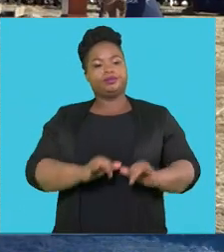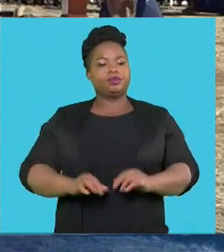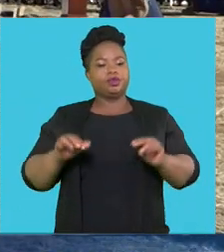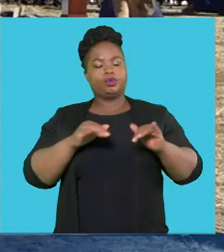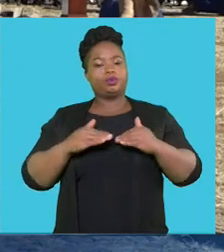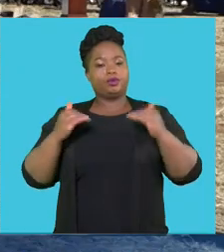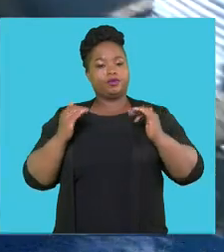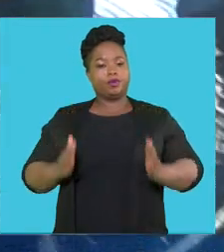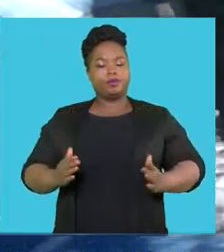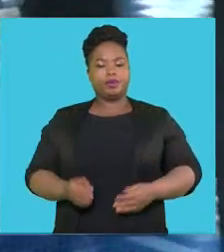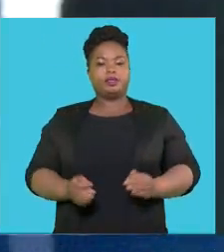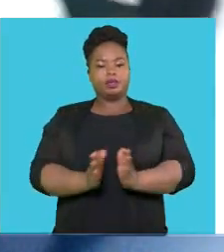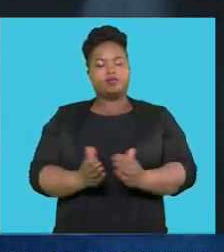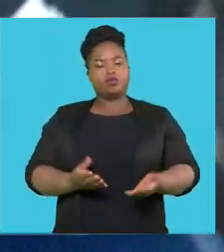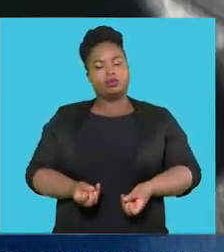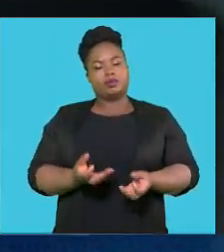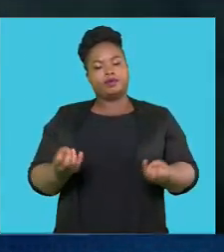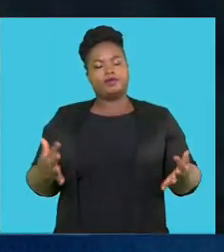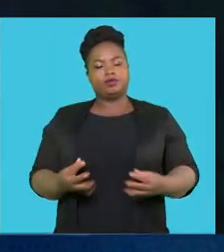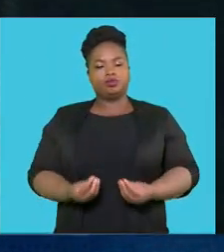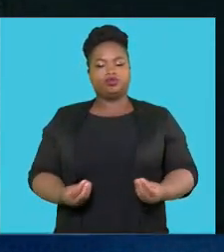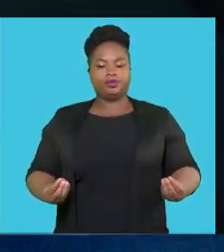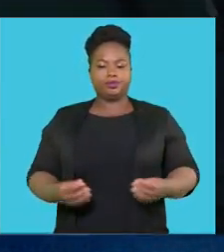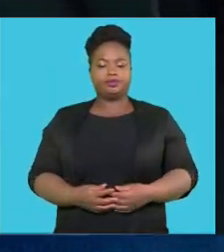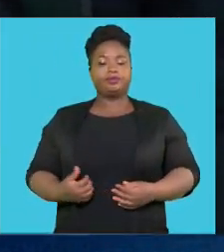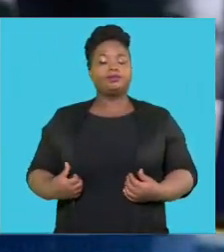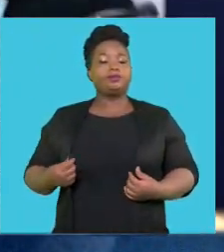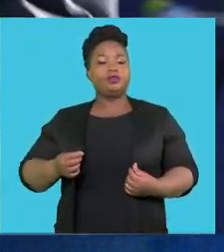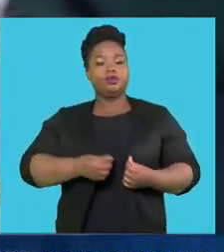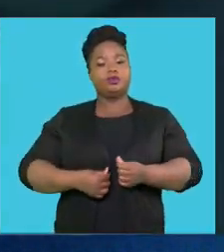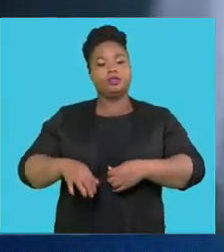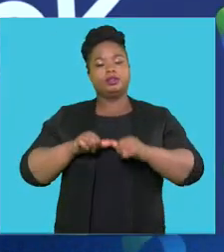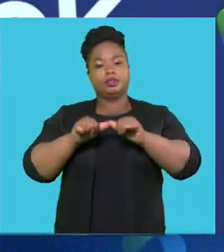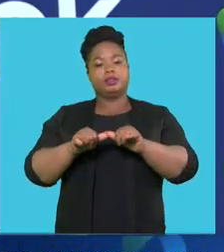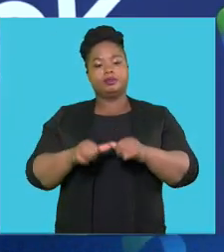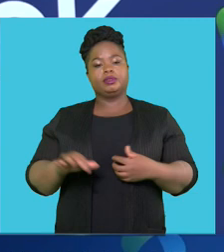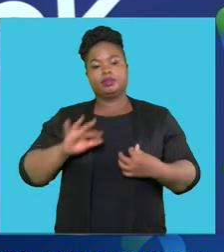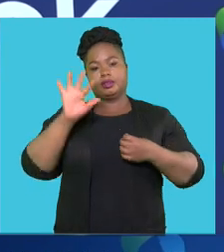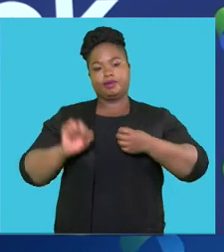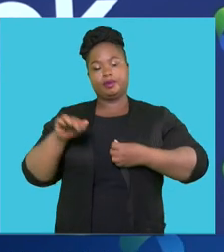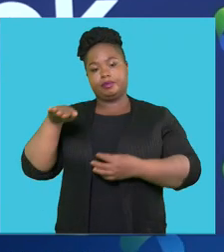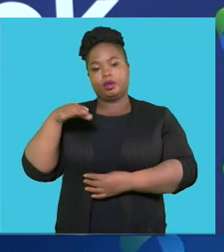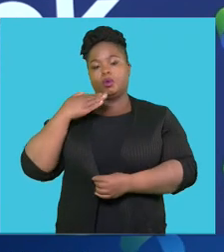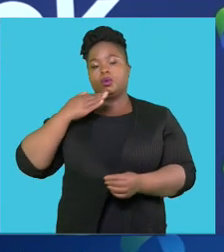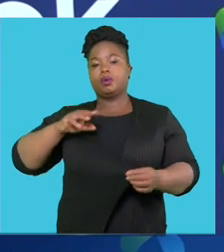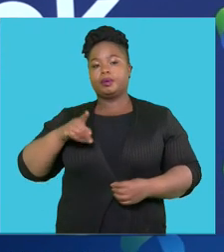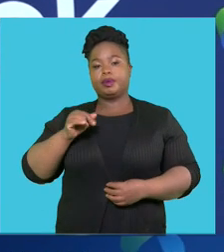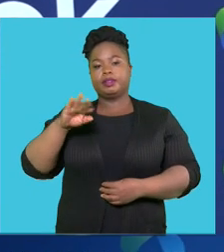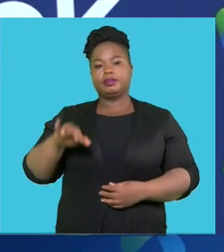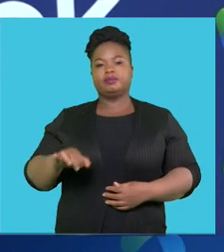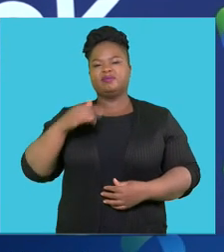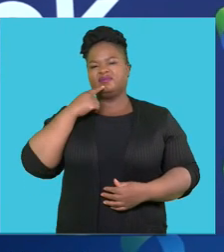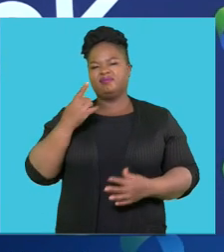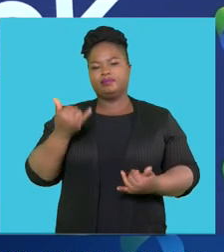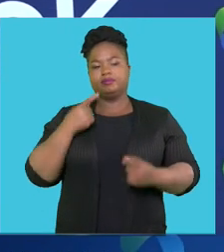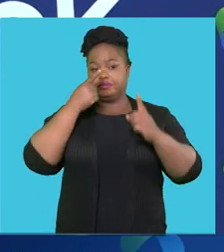kanye nezinsiza kufunda. Oyinhloko ye-sustainability ye-African Bank, uMnumzane uPercy Maphumulo, uthi ke